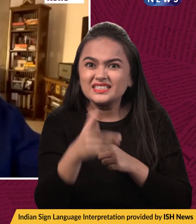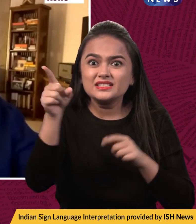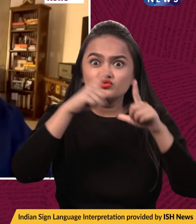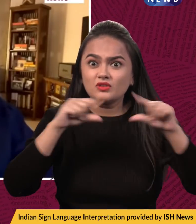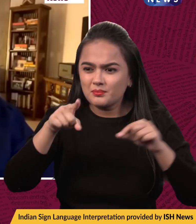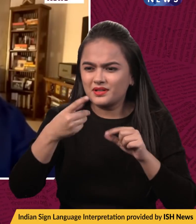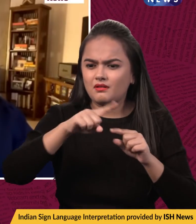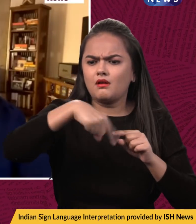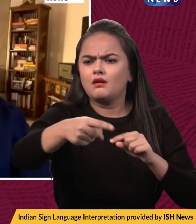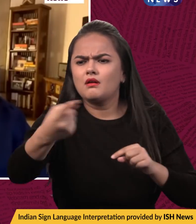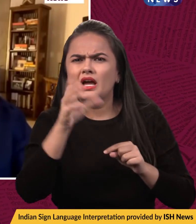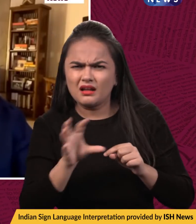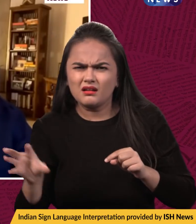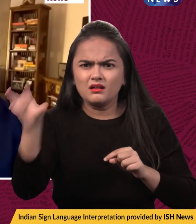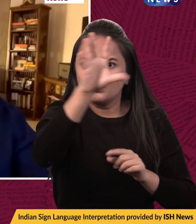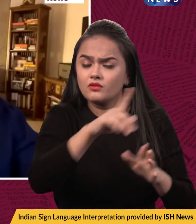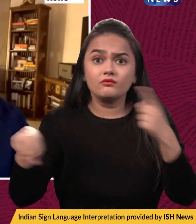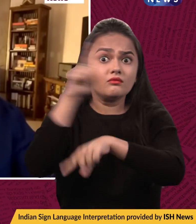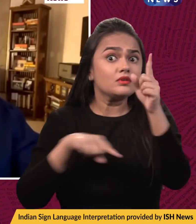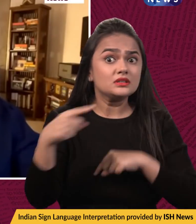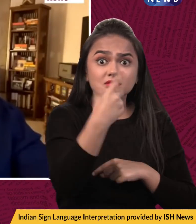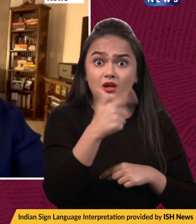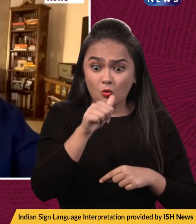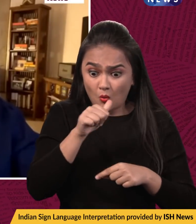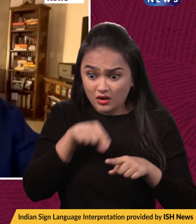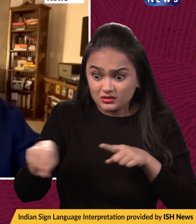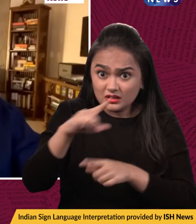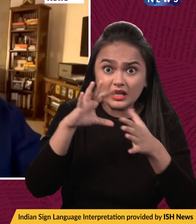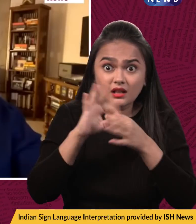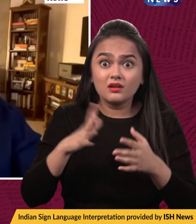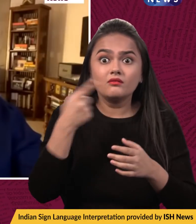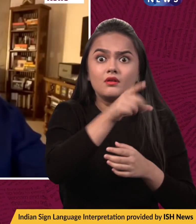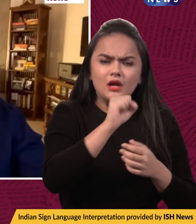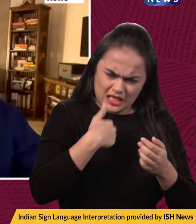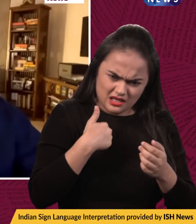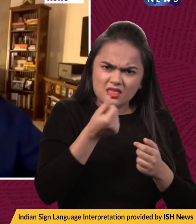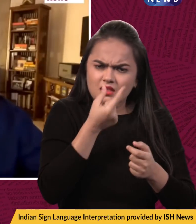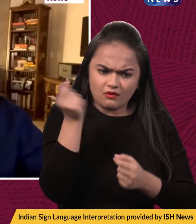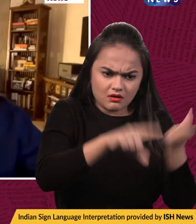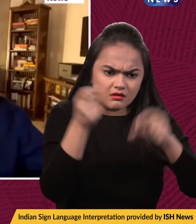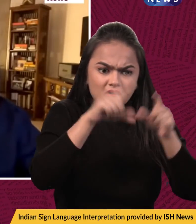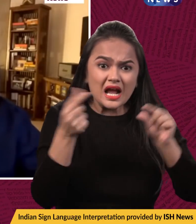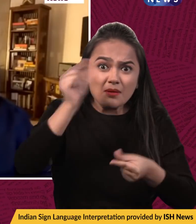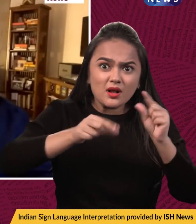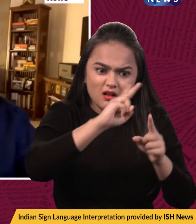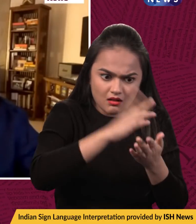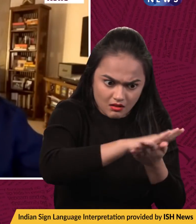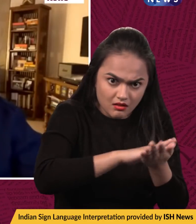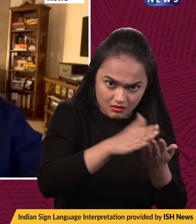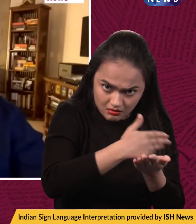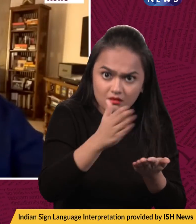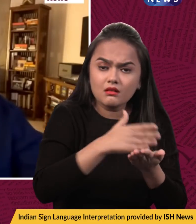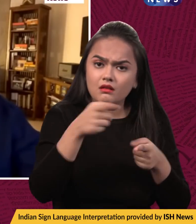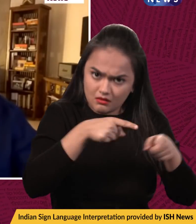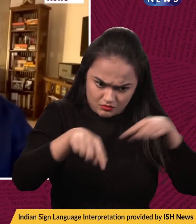Japan and neighboring countries. Japan claims that the water has been treated to remove all radioactive material. It has built up at